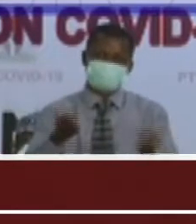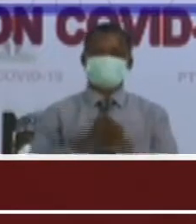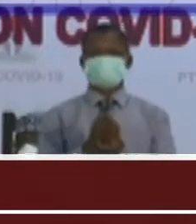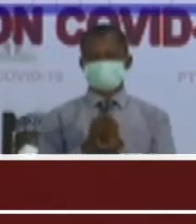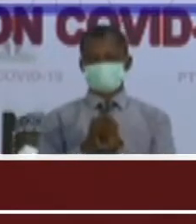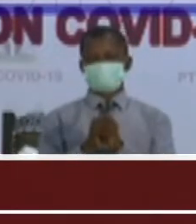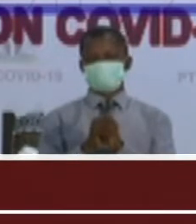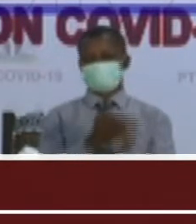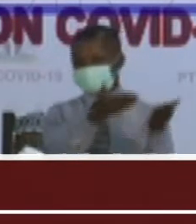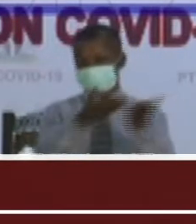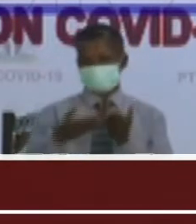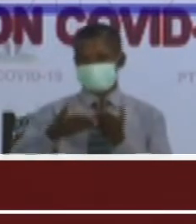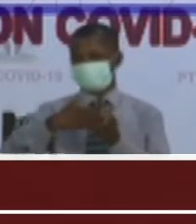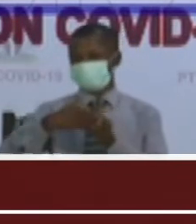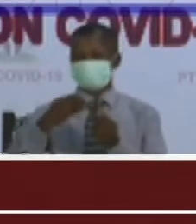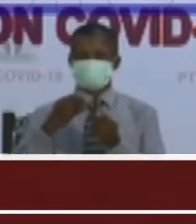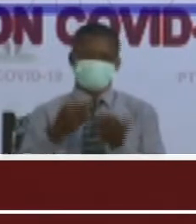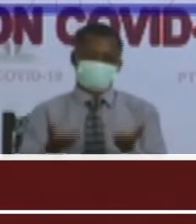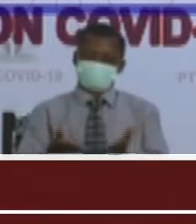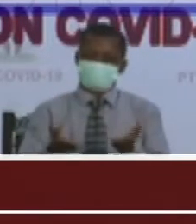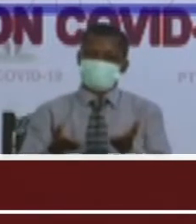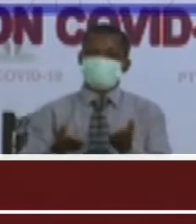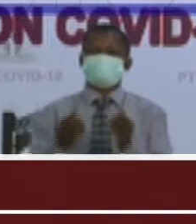in conjunction with some Nigerian companies,